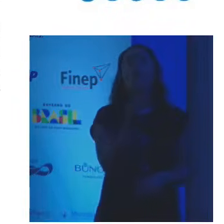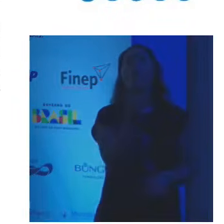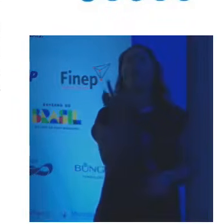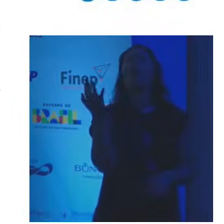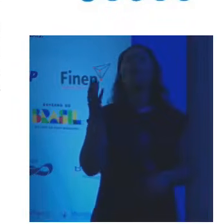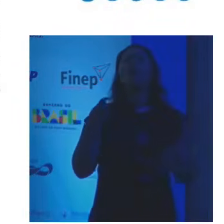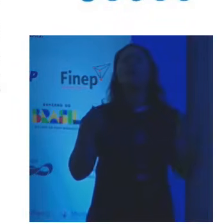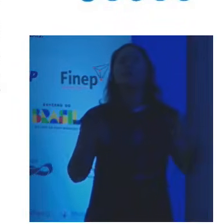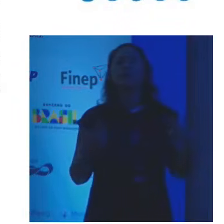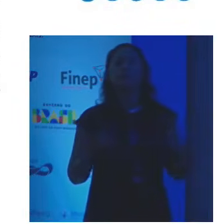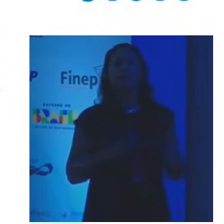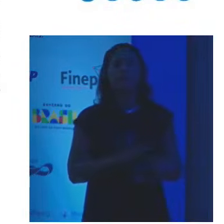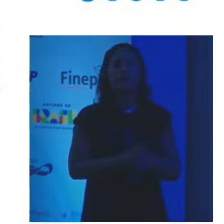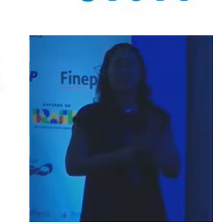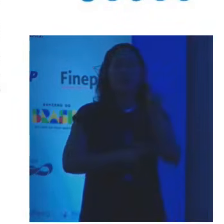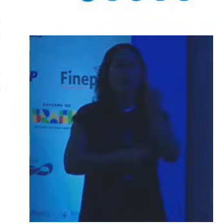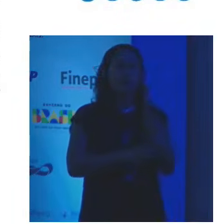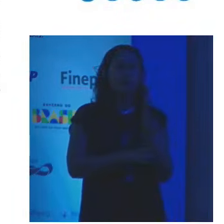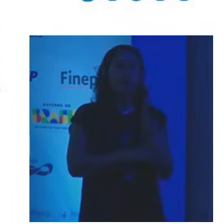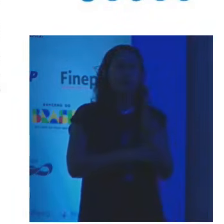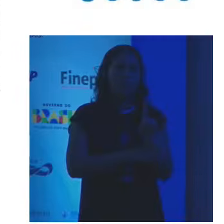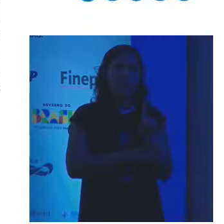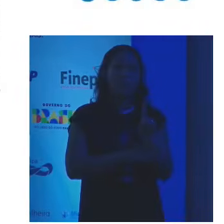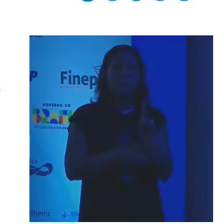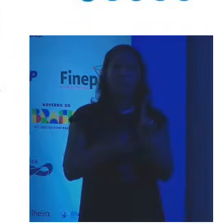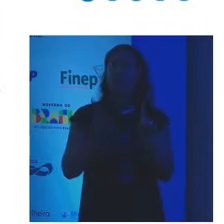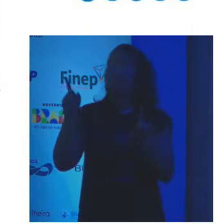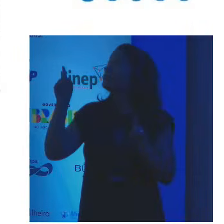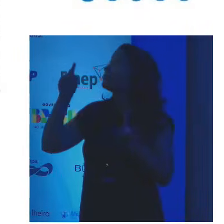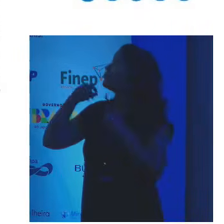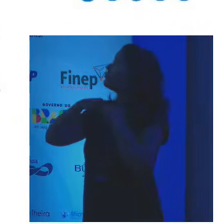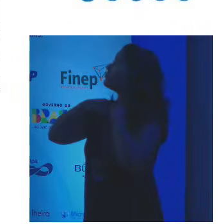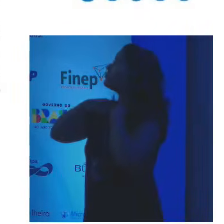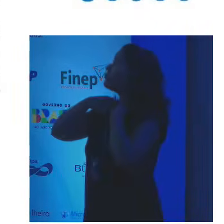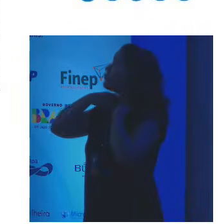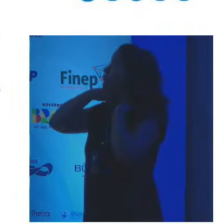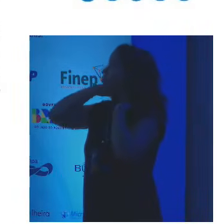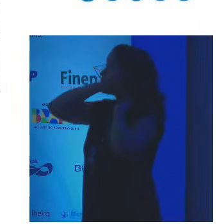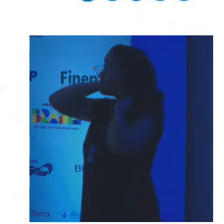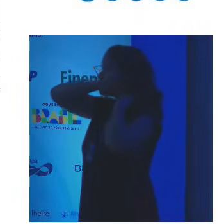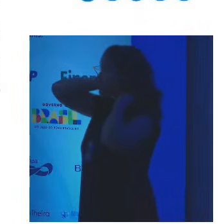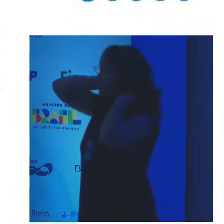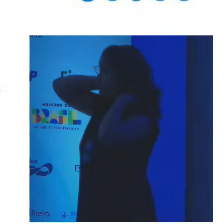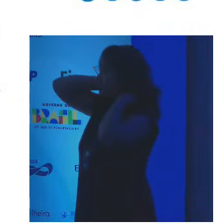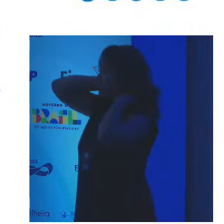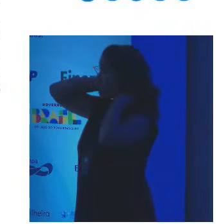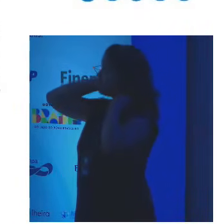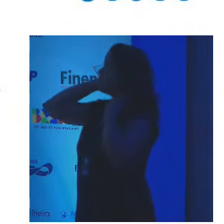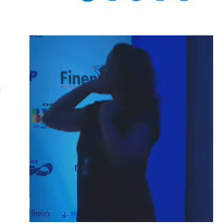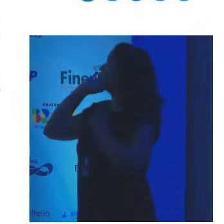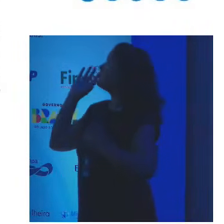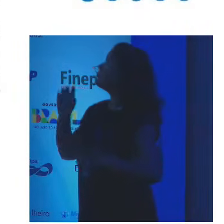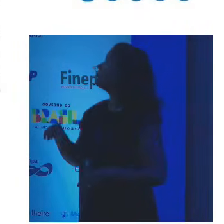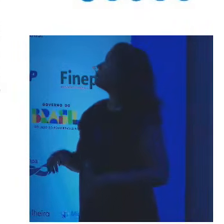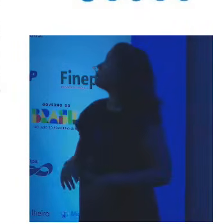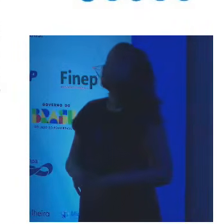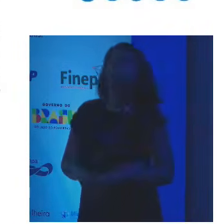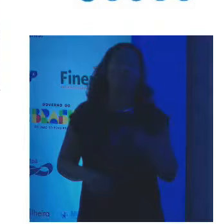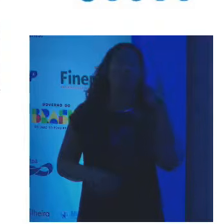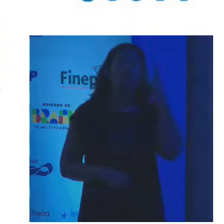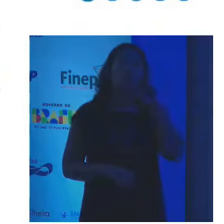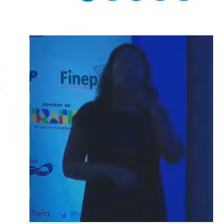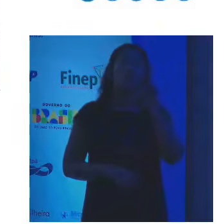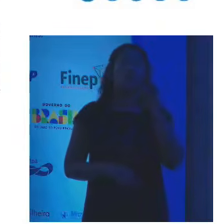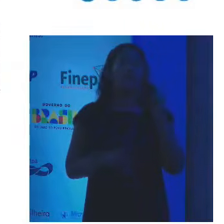you have this scenario here. And you should be able to see that the waves are moving. So this is really completely